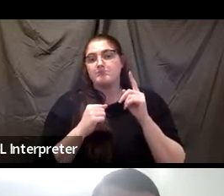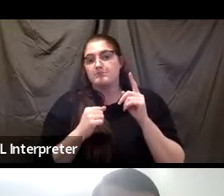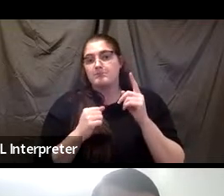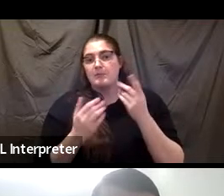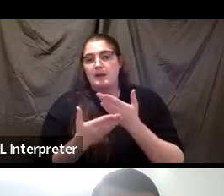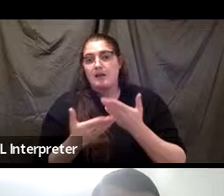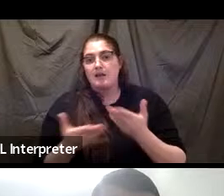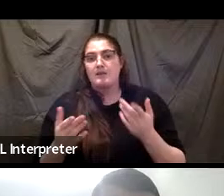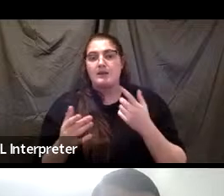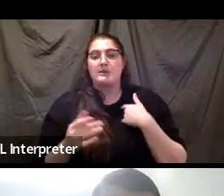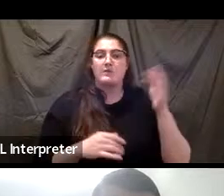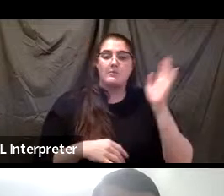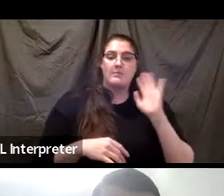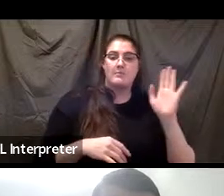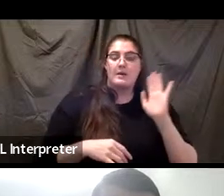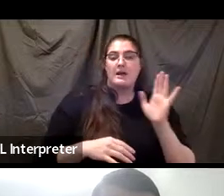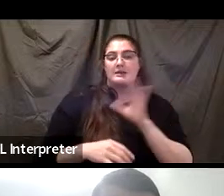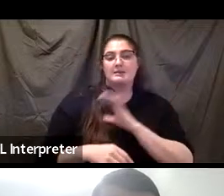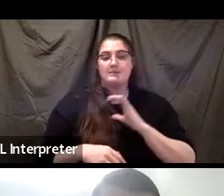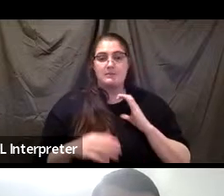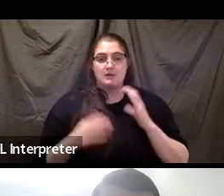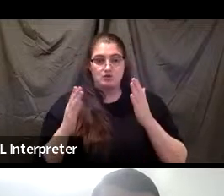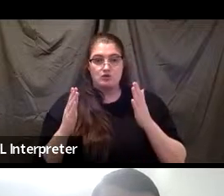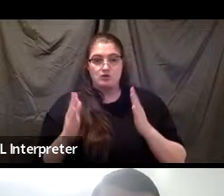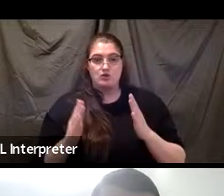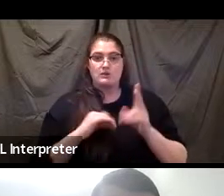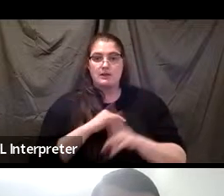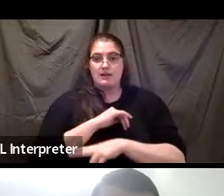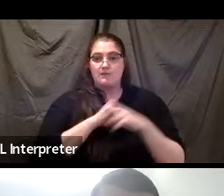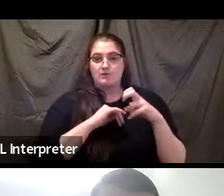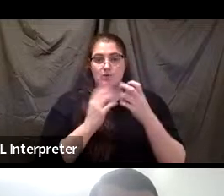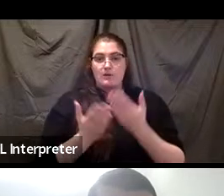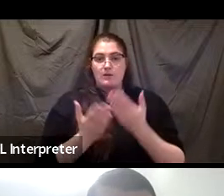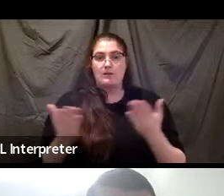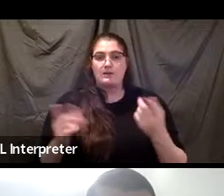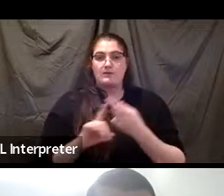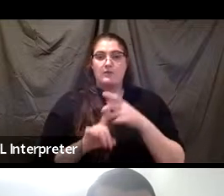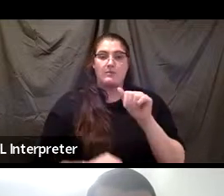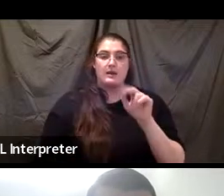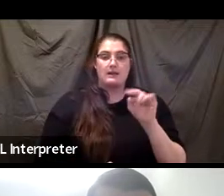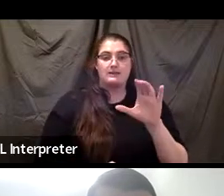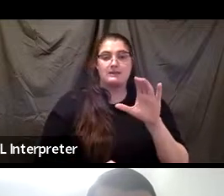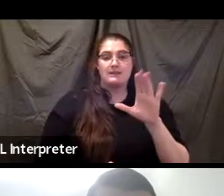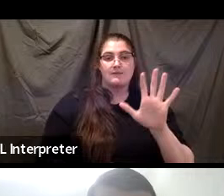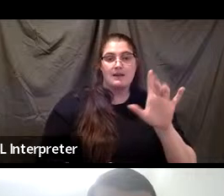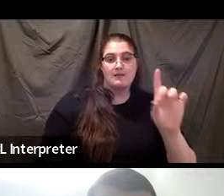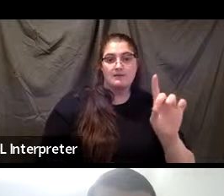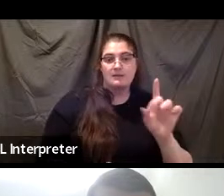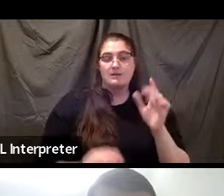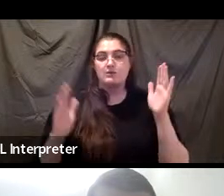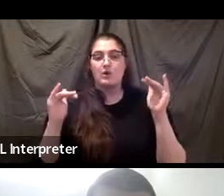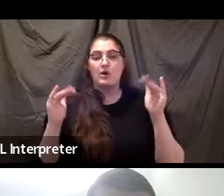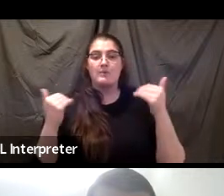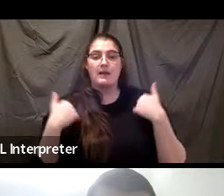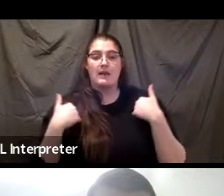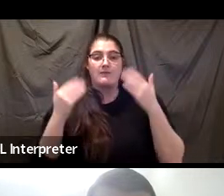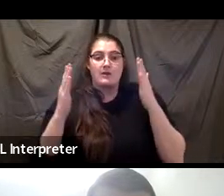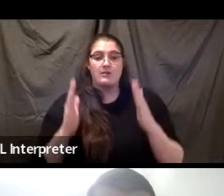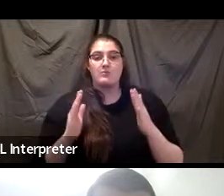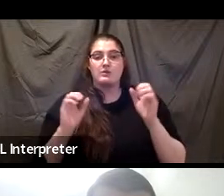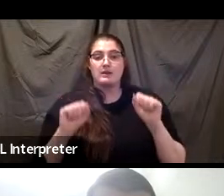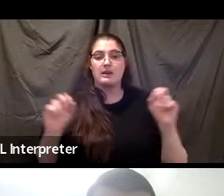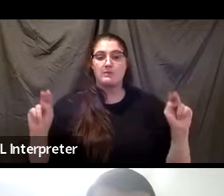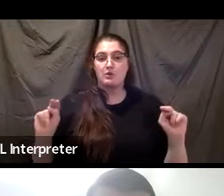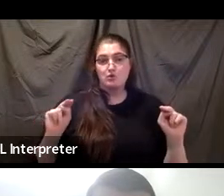right now, but past commissioners in the past that have stolen items from ANC 5D. So hopefully having an administrative personnel that could be neutral